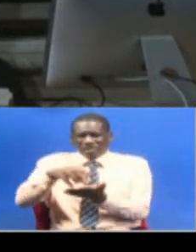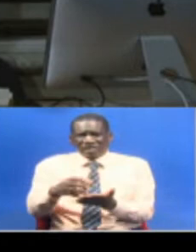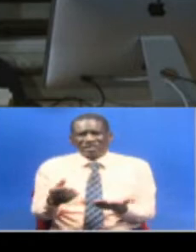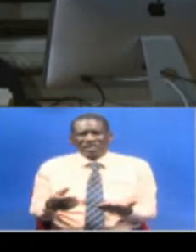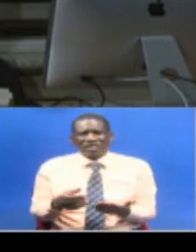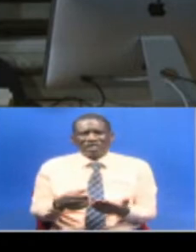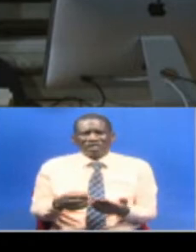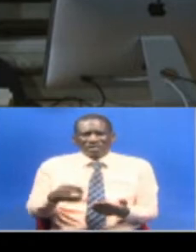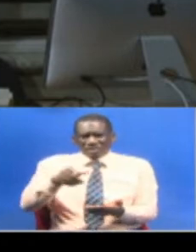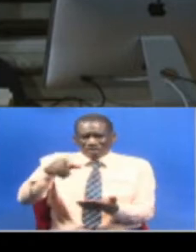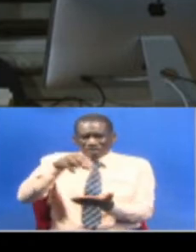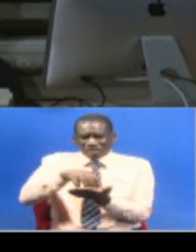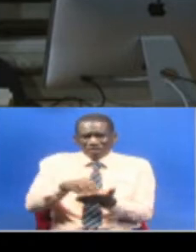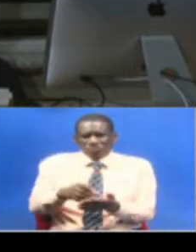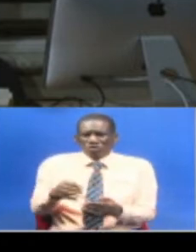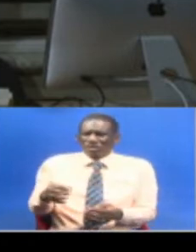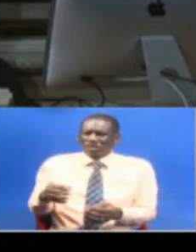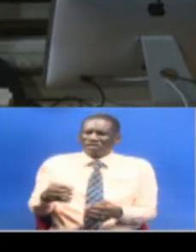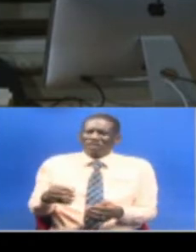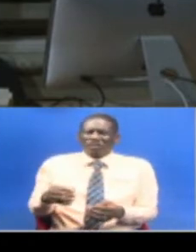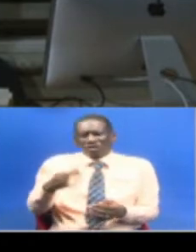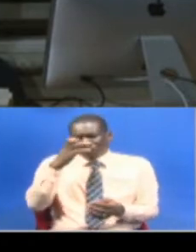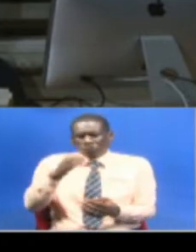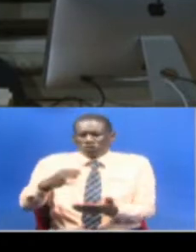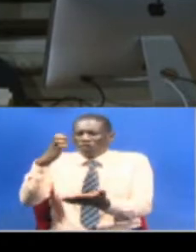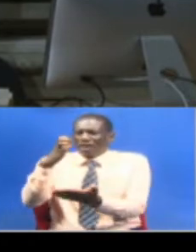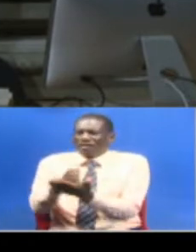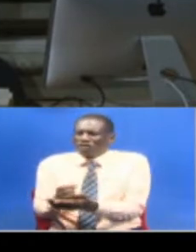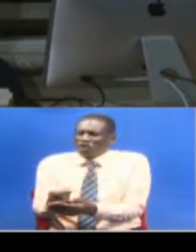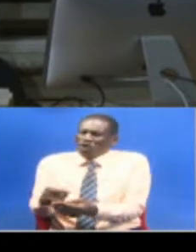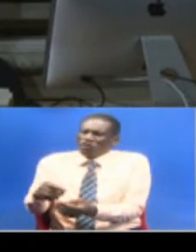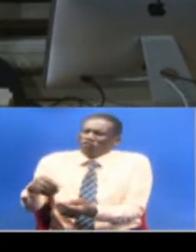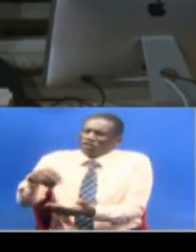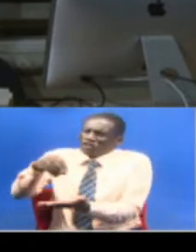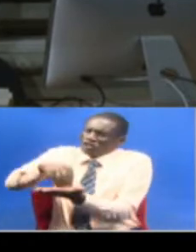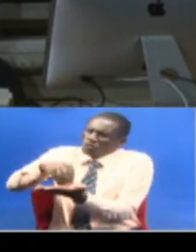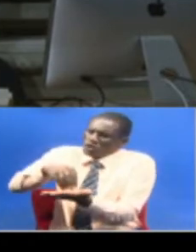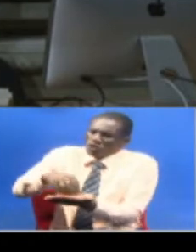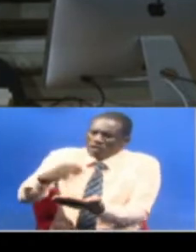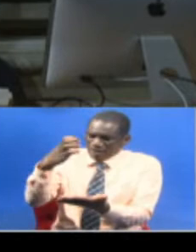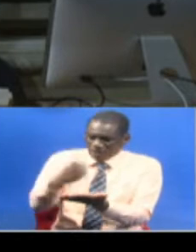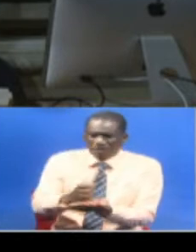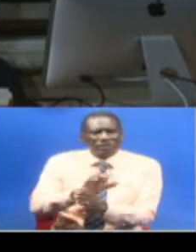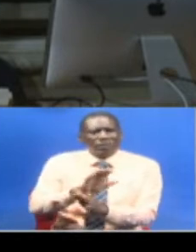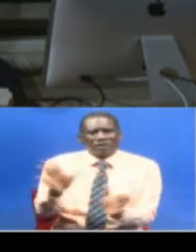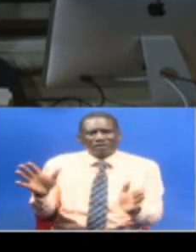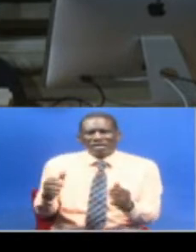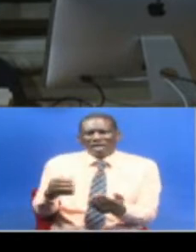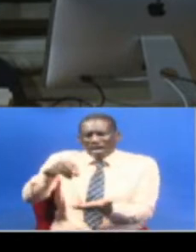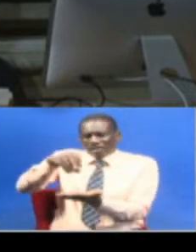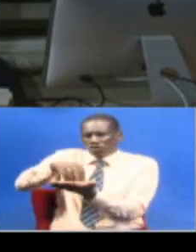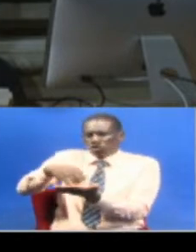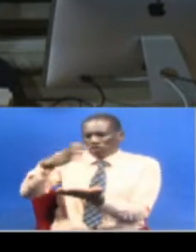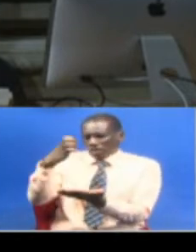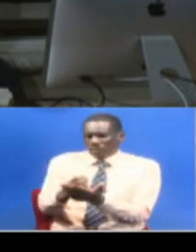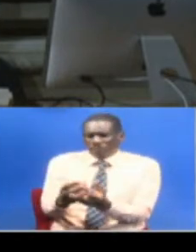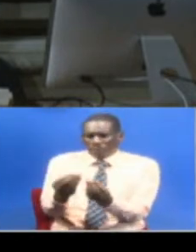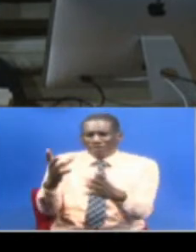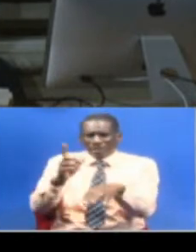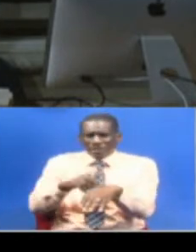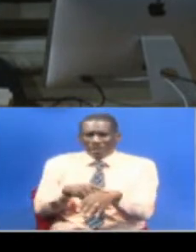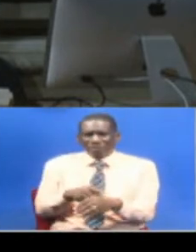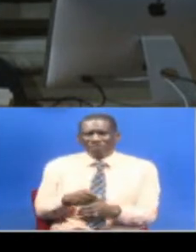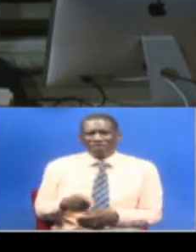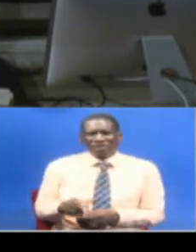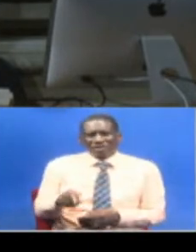on circumstantial evidence. While we know that circumstantial evidence is most of the times